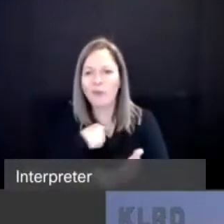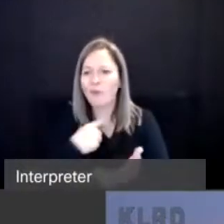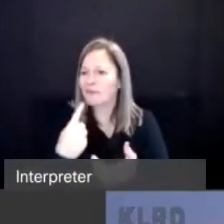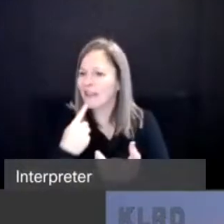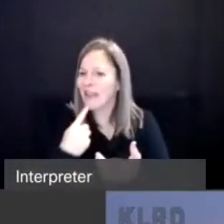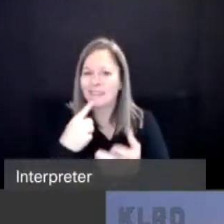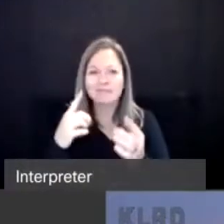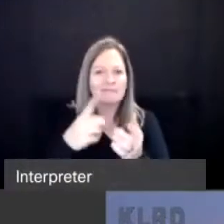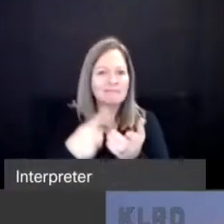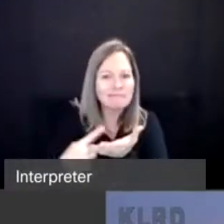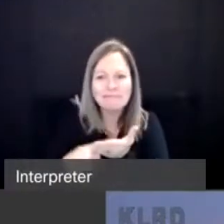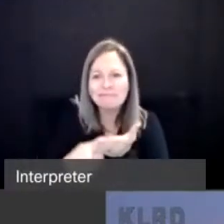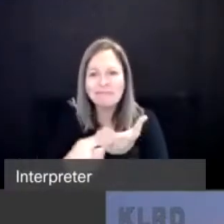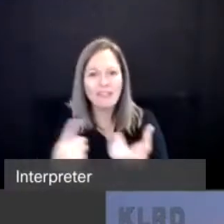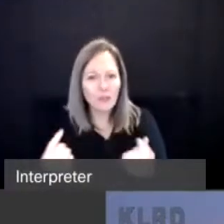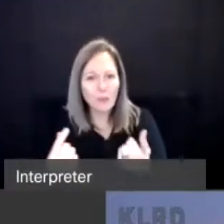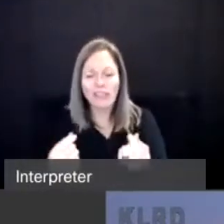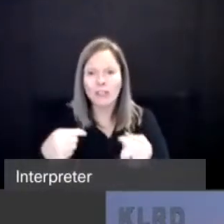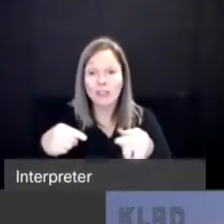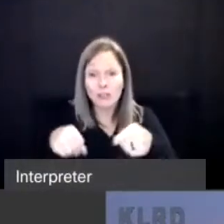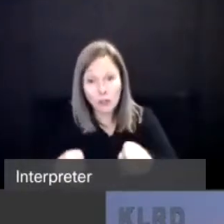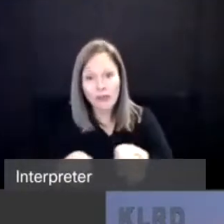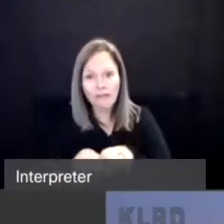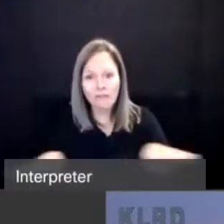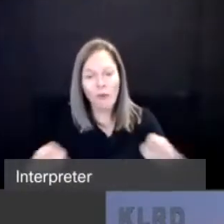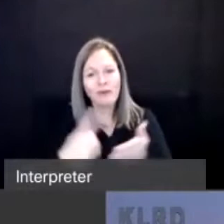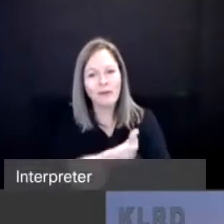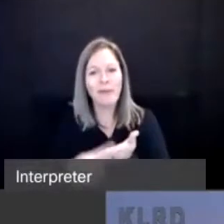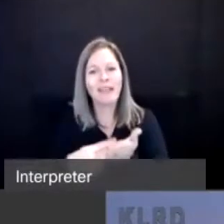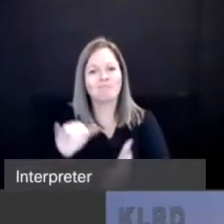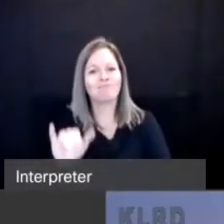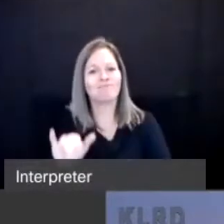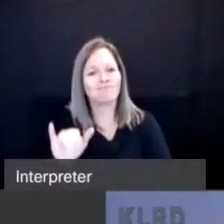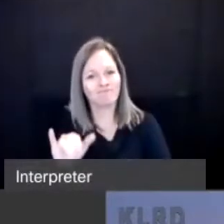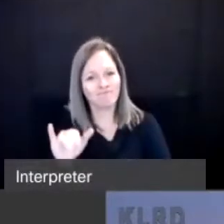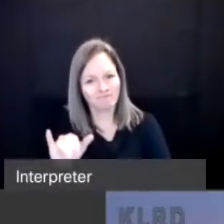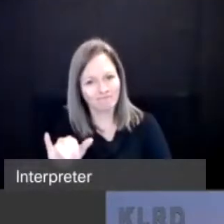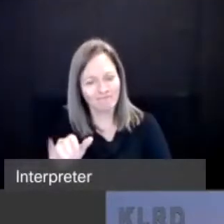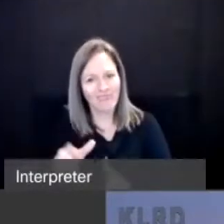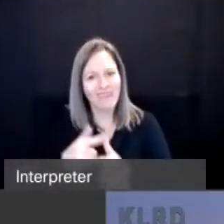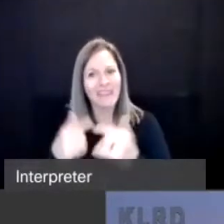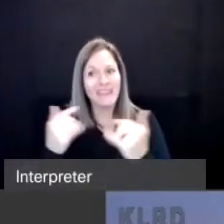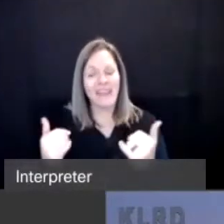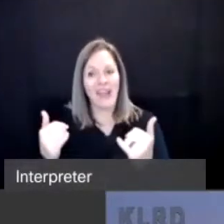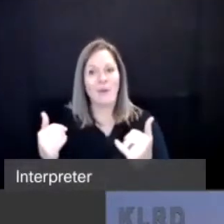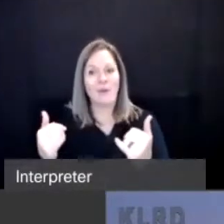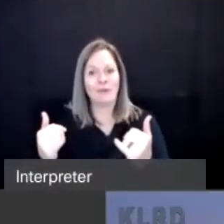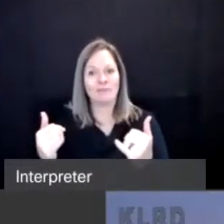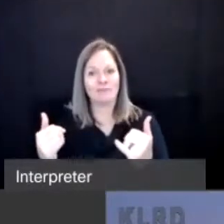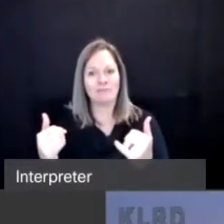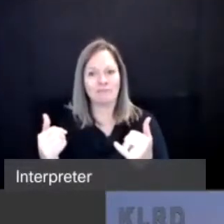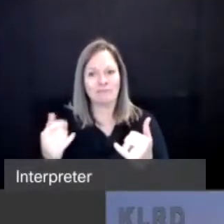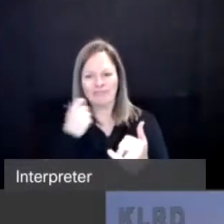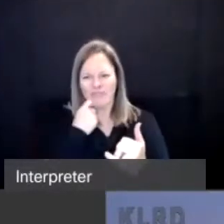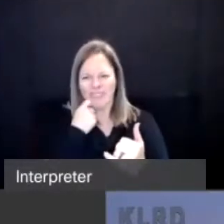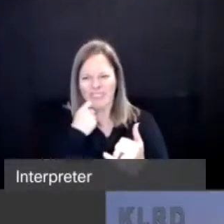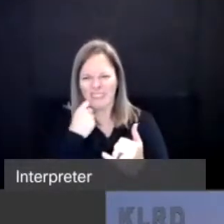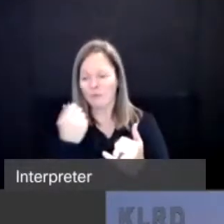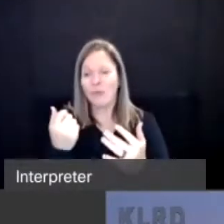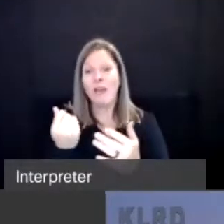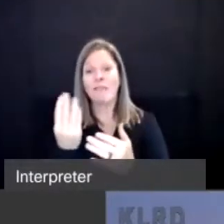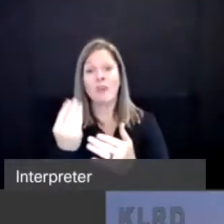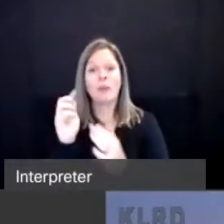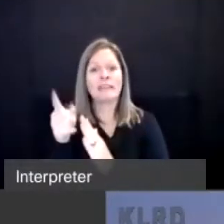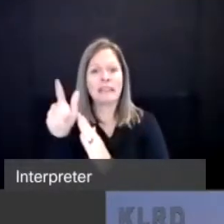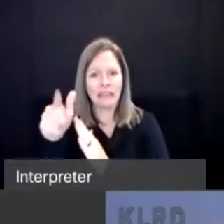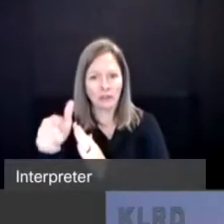doing during the floor debate. And then you fast forward just a few weeks, and we